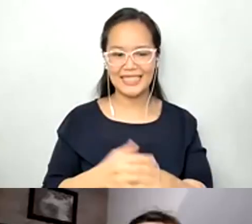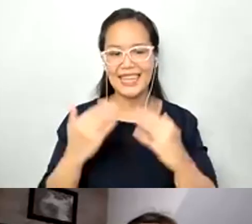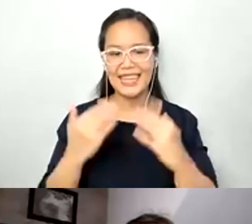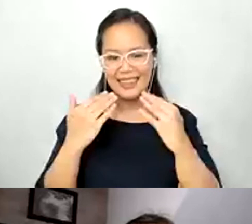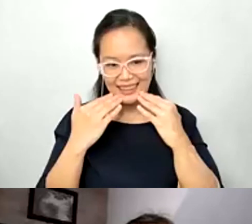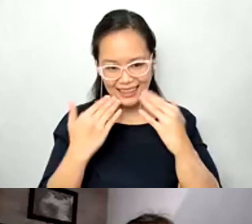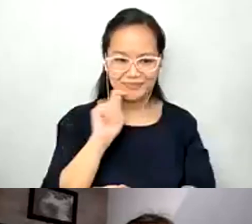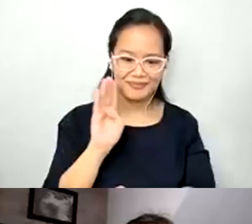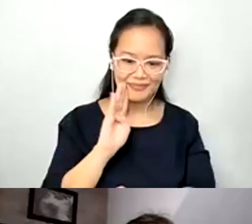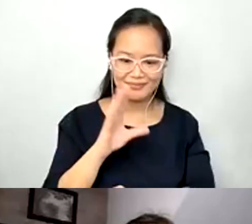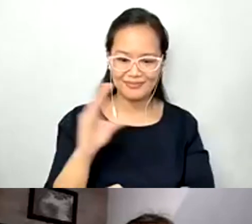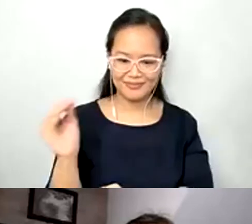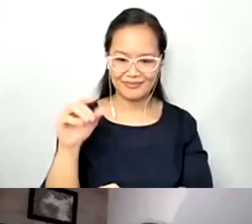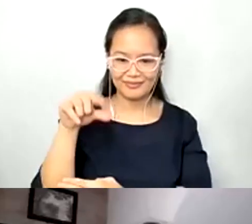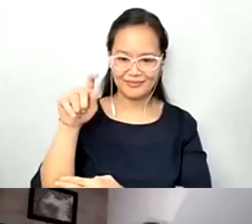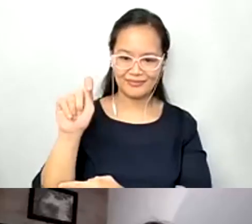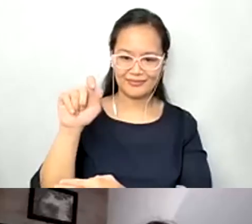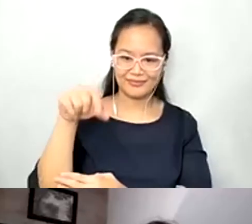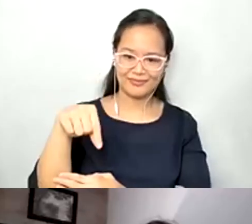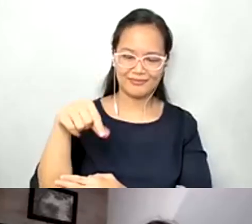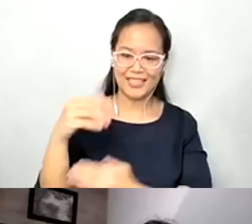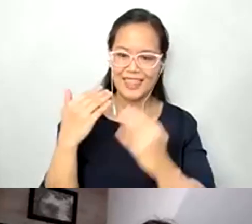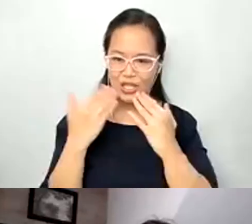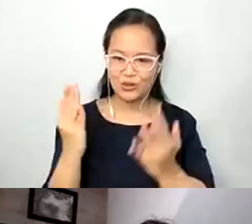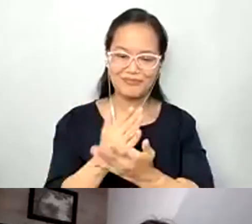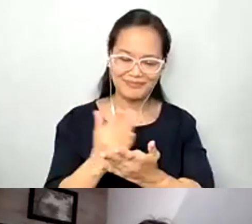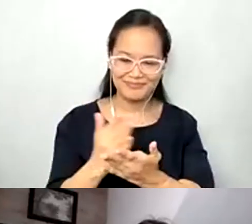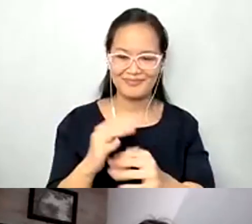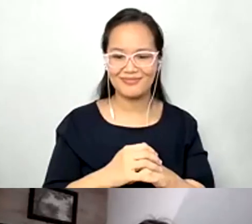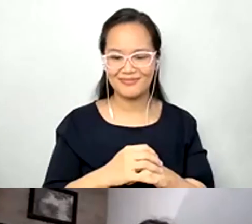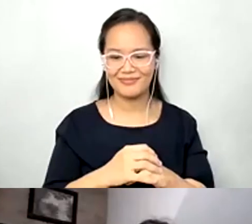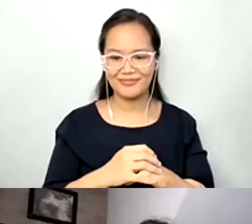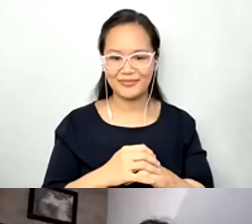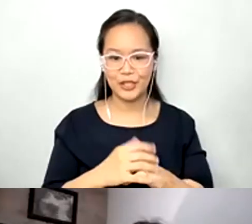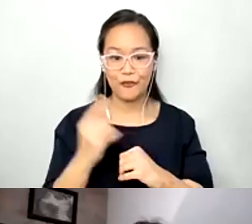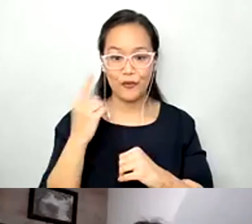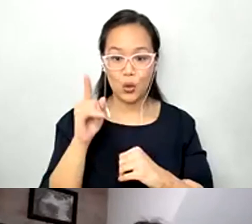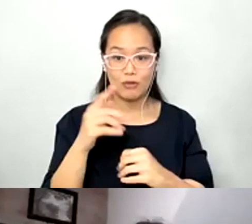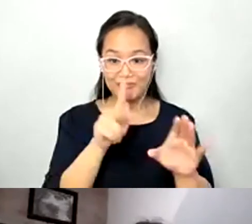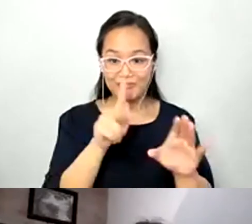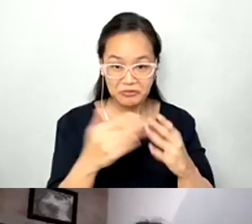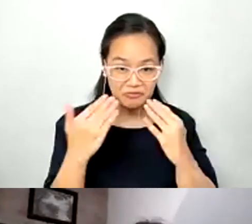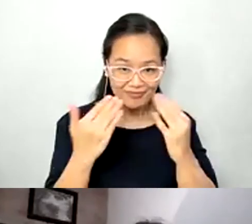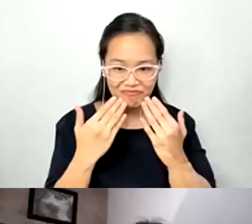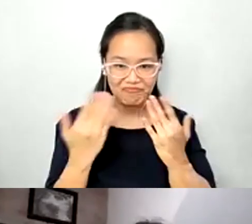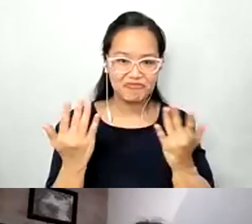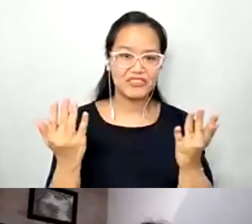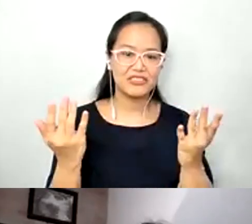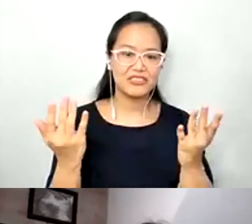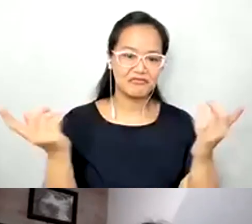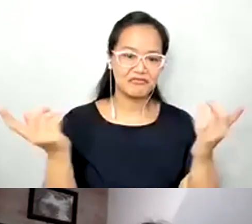sa inyong pag-share, no? And yun, for our participants, thank you rin sa pagpunta. And if you